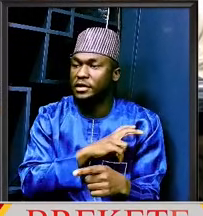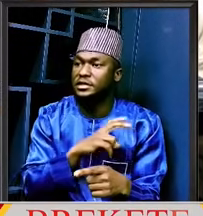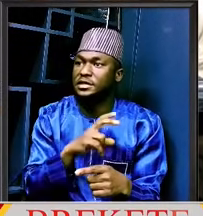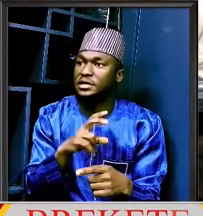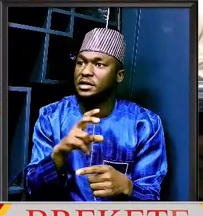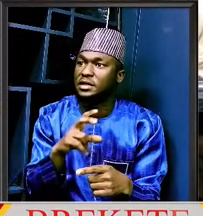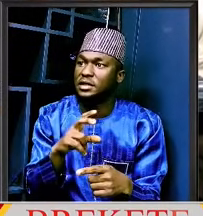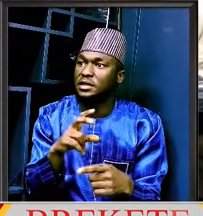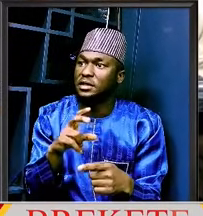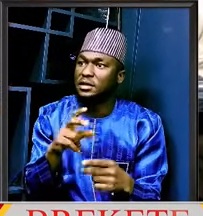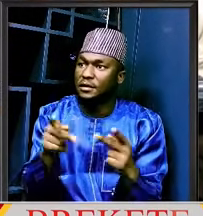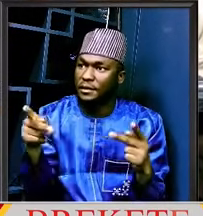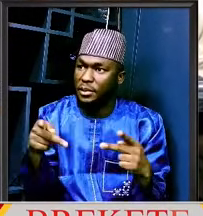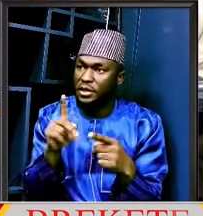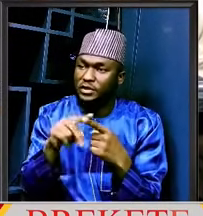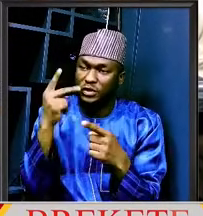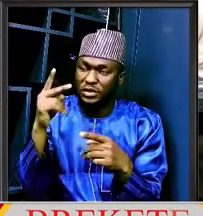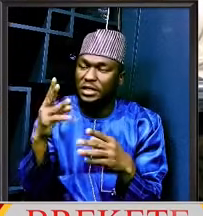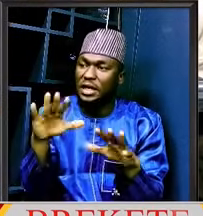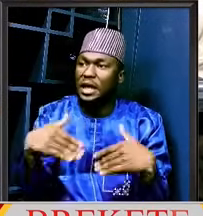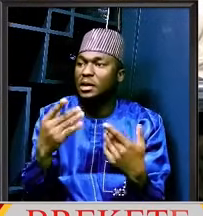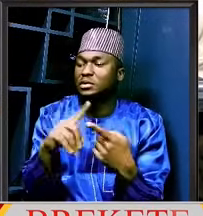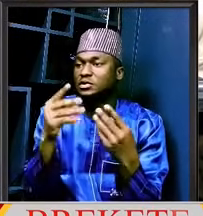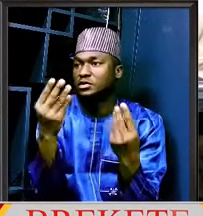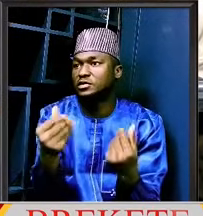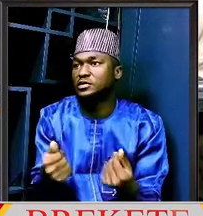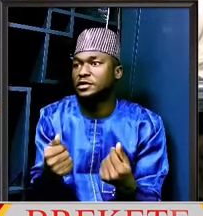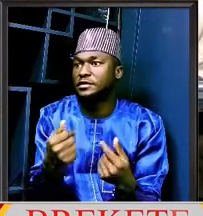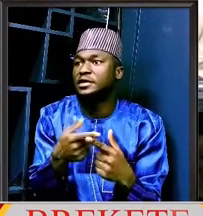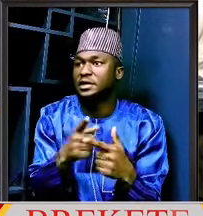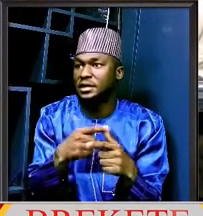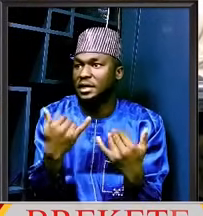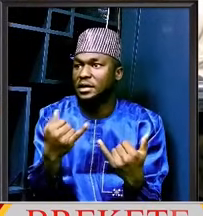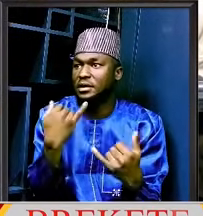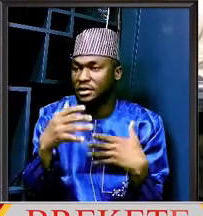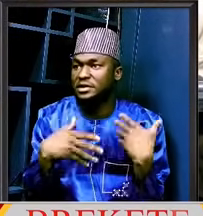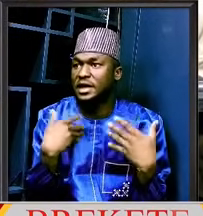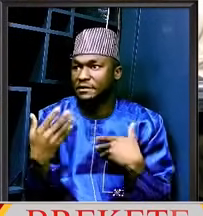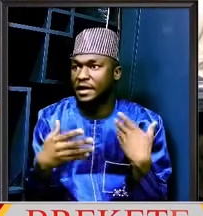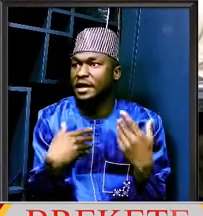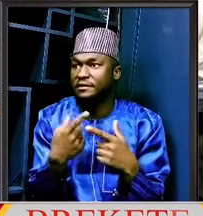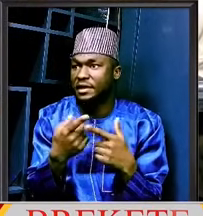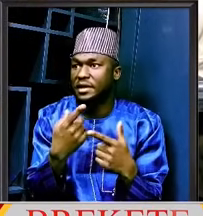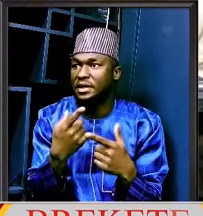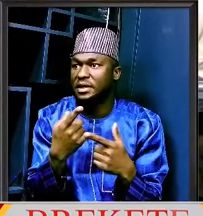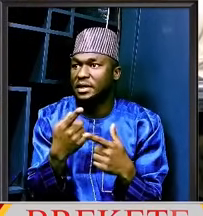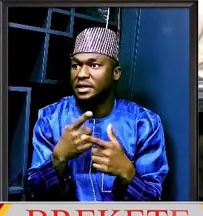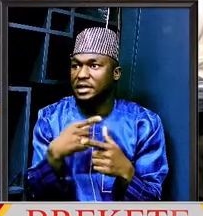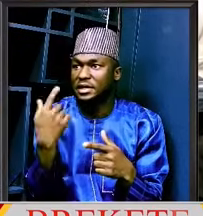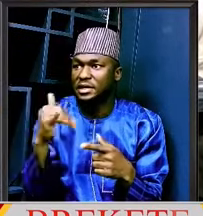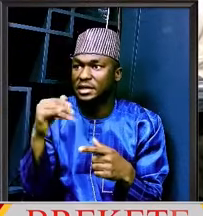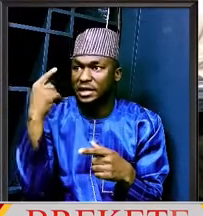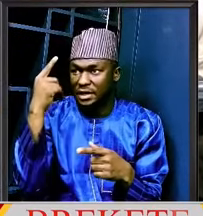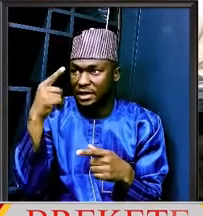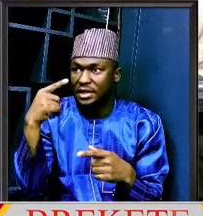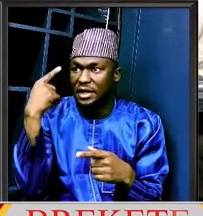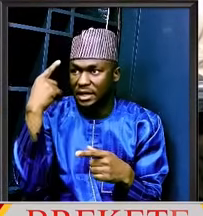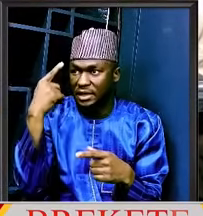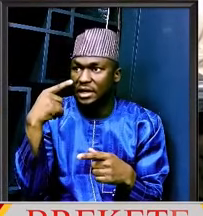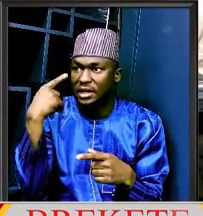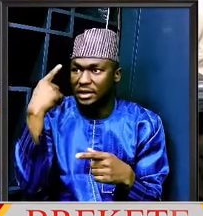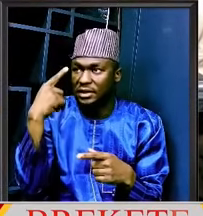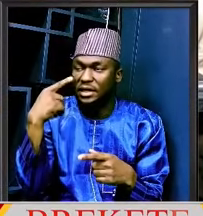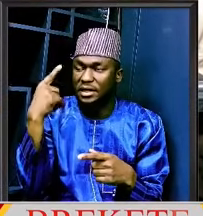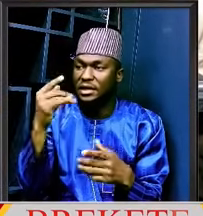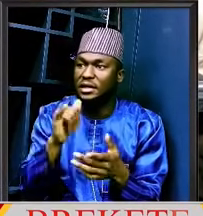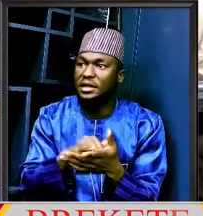mother. So they'll see how they'll sort the matter. They were not happy thinking that, oh, matter has finished. The police even said maybe they'll even hand over the matter to